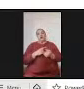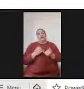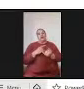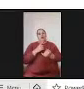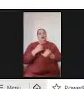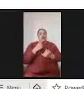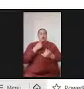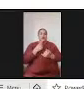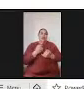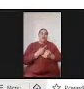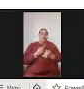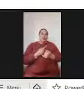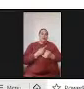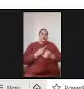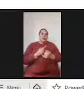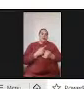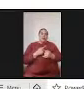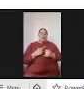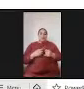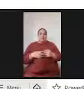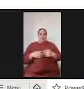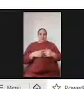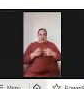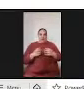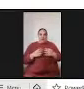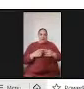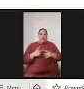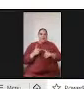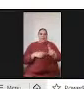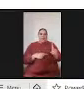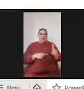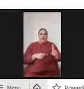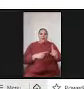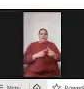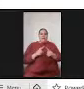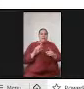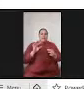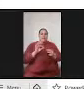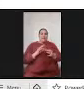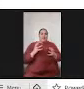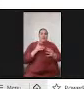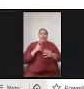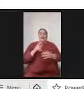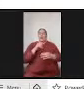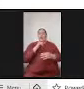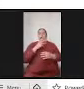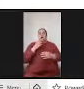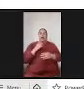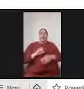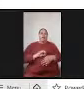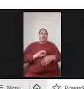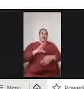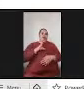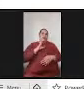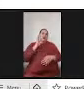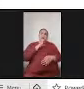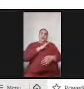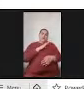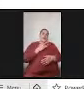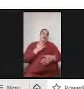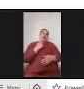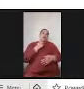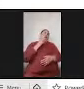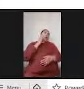yourself for a failure within to put it while you don't even have confidence that by when will